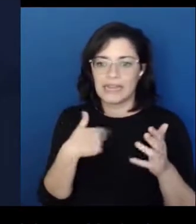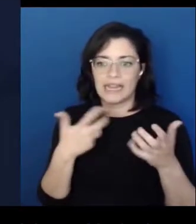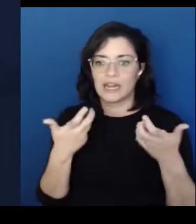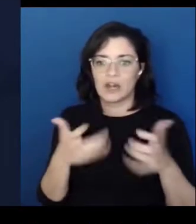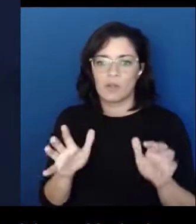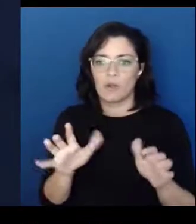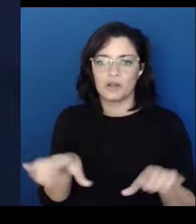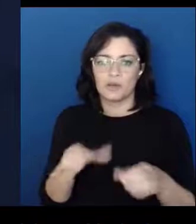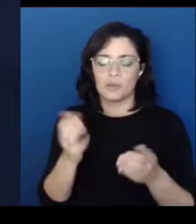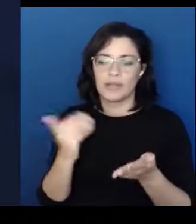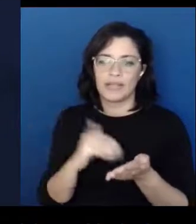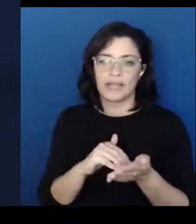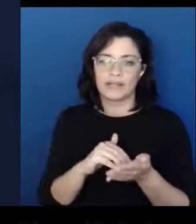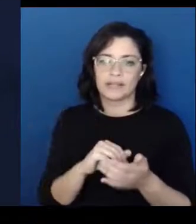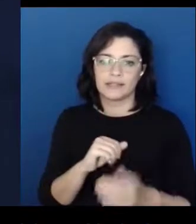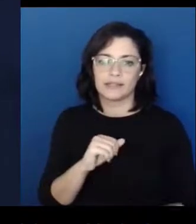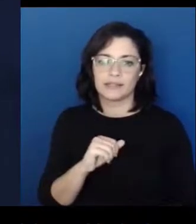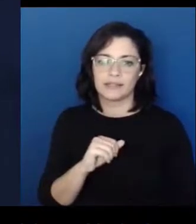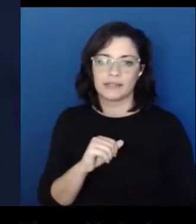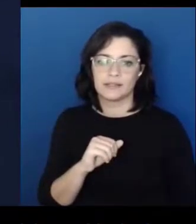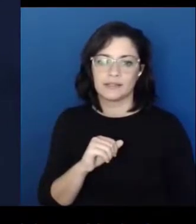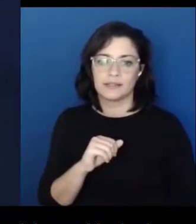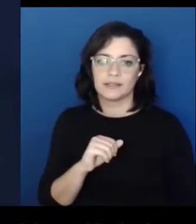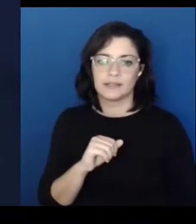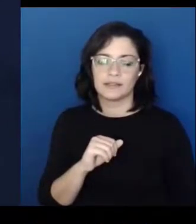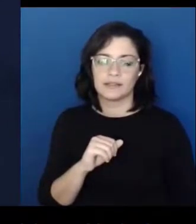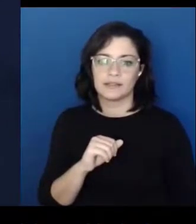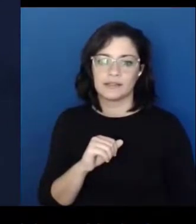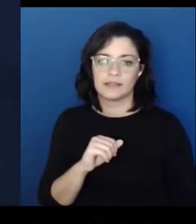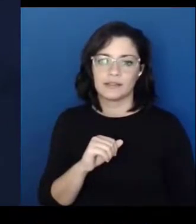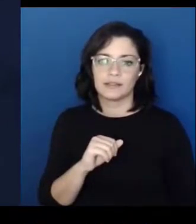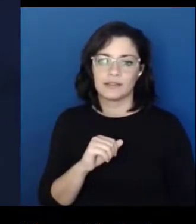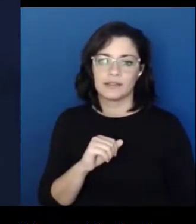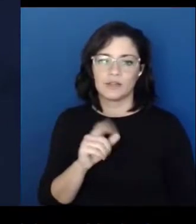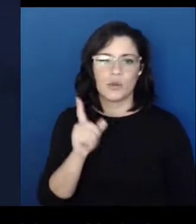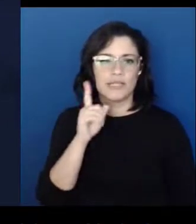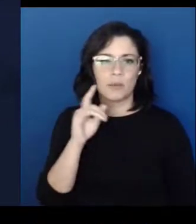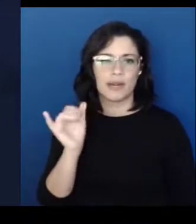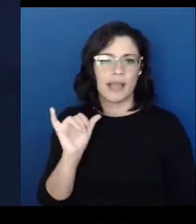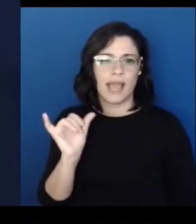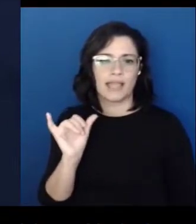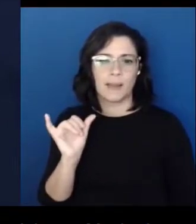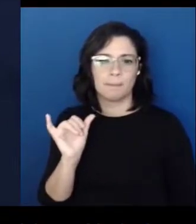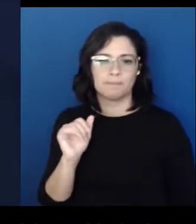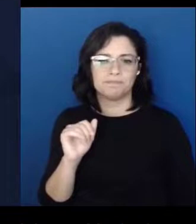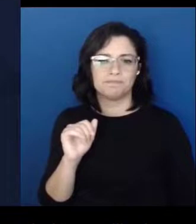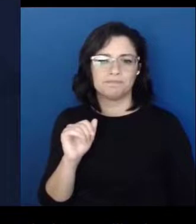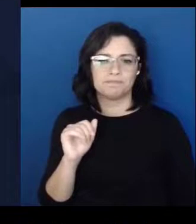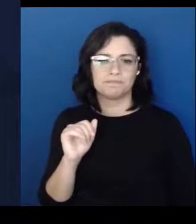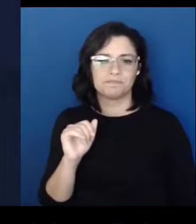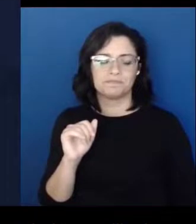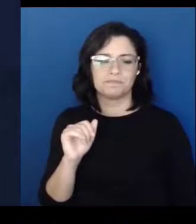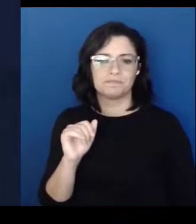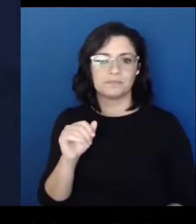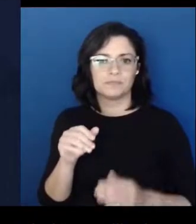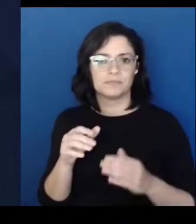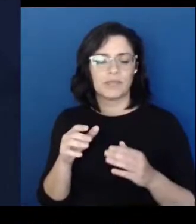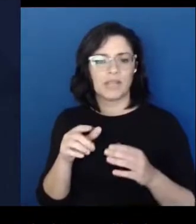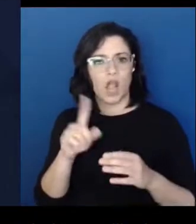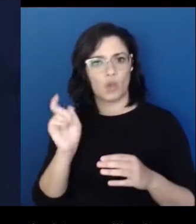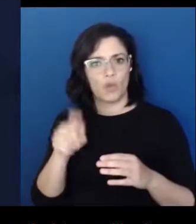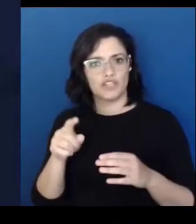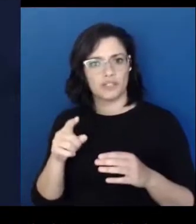me like it was one of those closed-ended questions where the answer was yes or no. So I